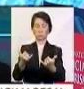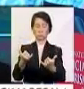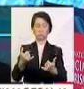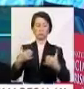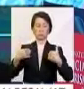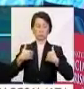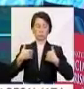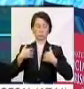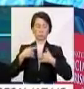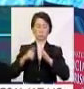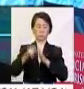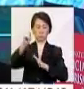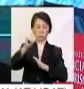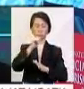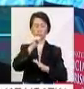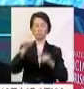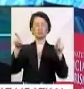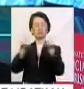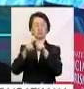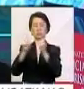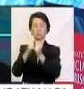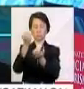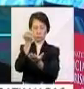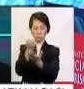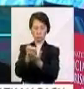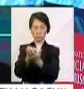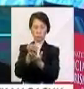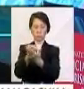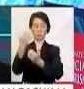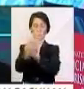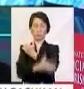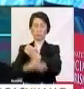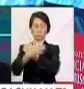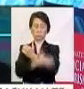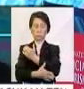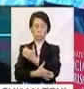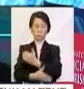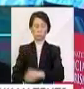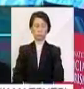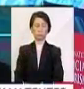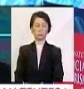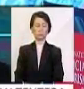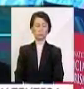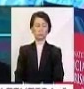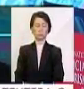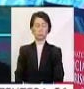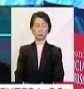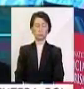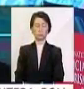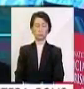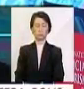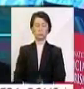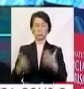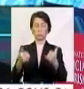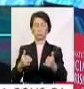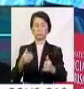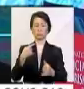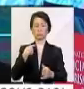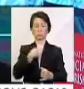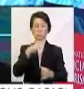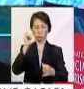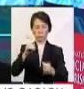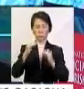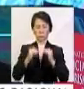disconnected from the size of our economy, especially relative to our purchasing power. Hence, it needs to